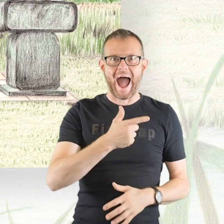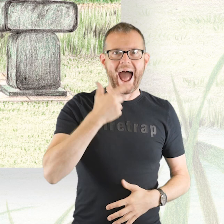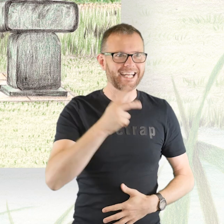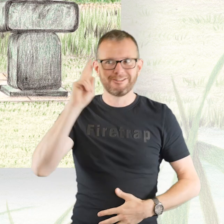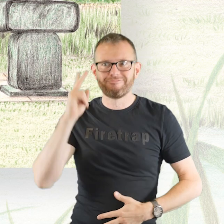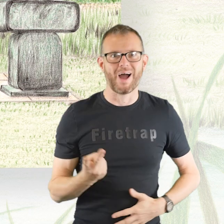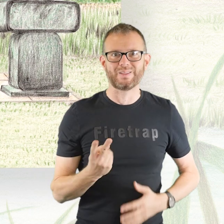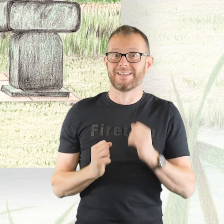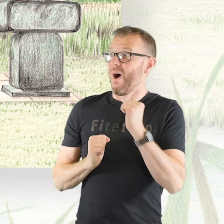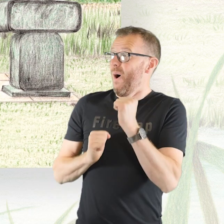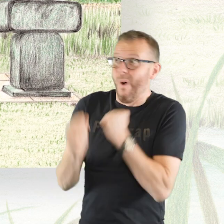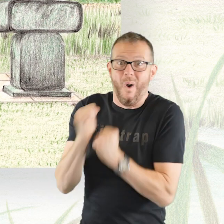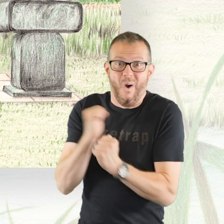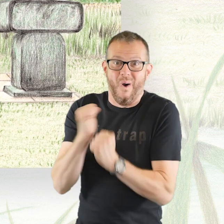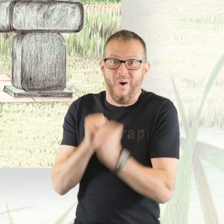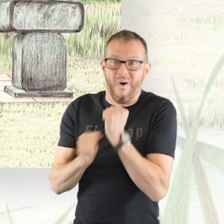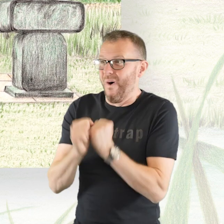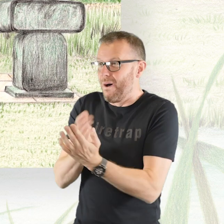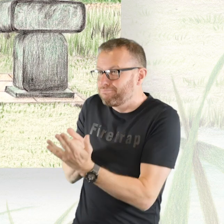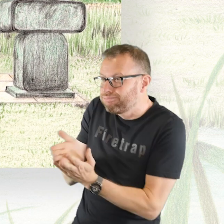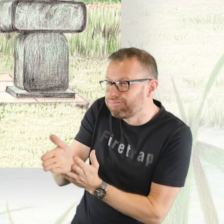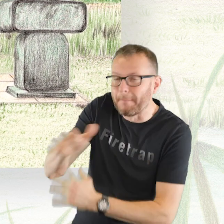Alex and Rosie ran across the meadow to look at it.